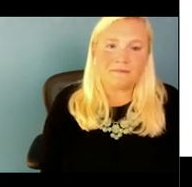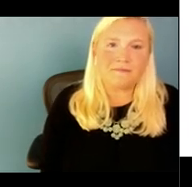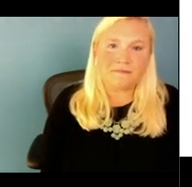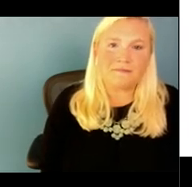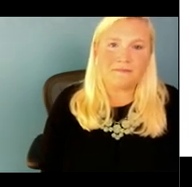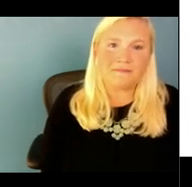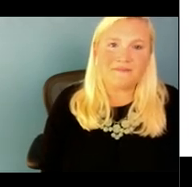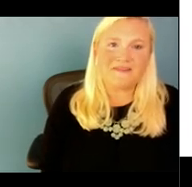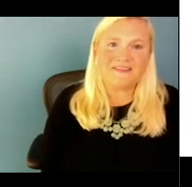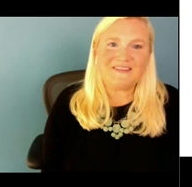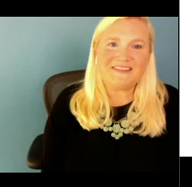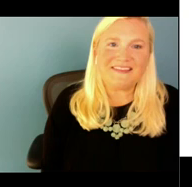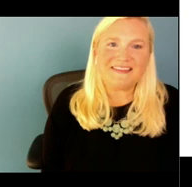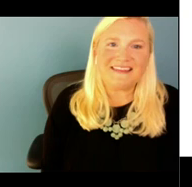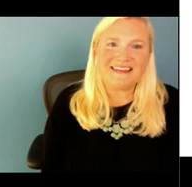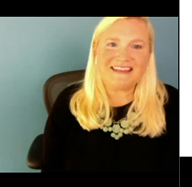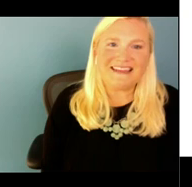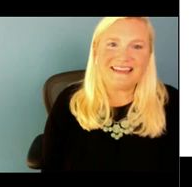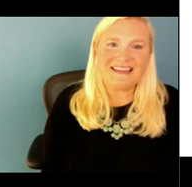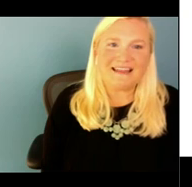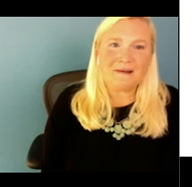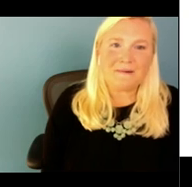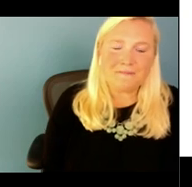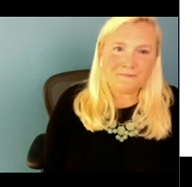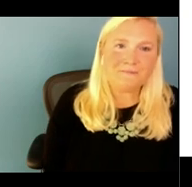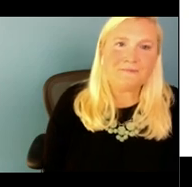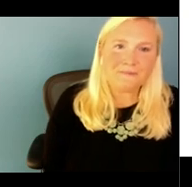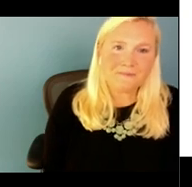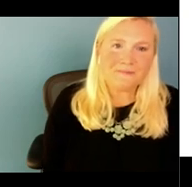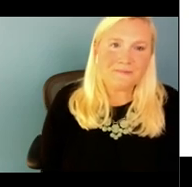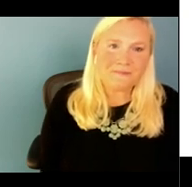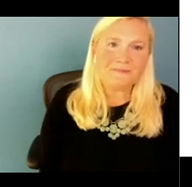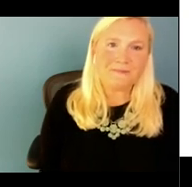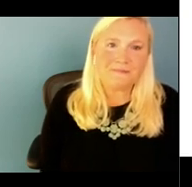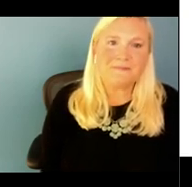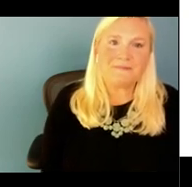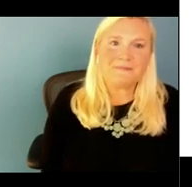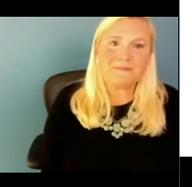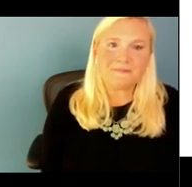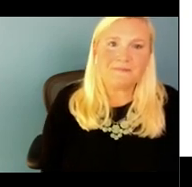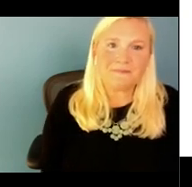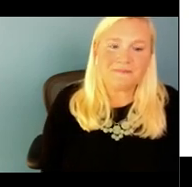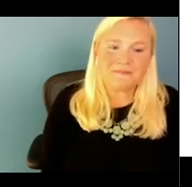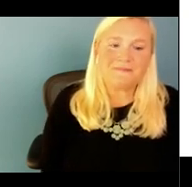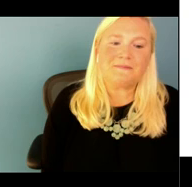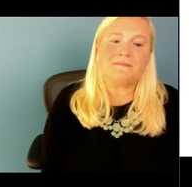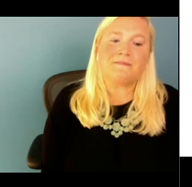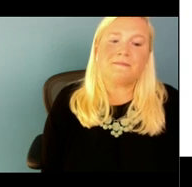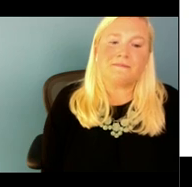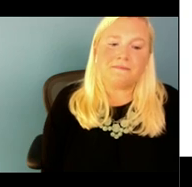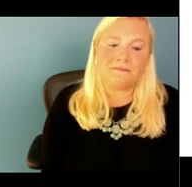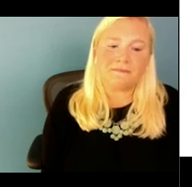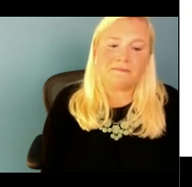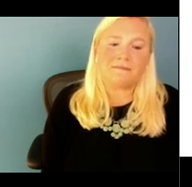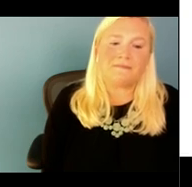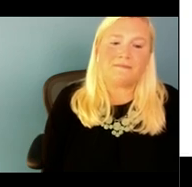clinicians will email me, I don't know what to do, what am I going to do? And there's often that word do, and there's an activity, you know, what's the